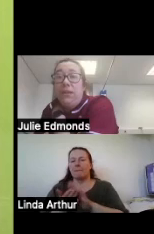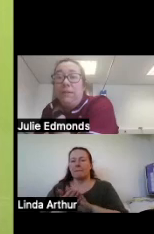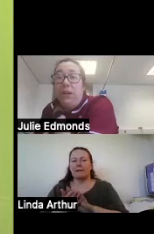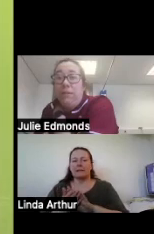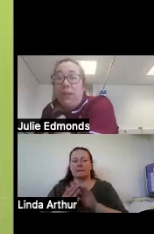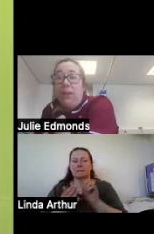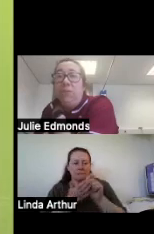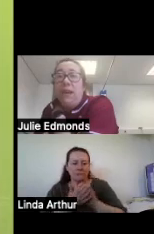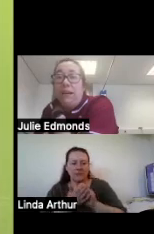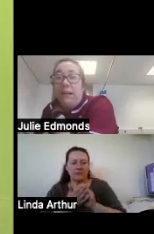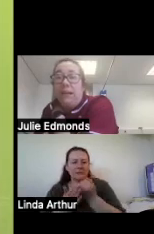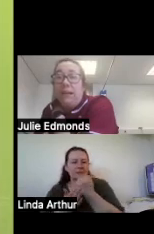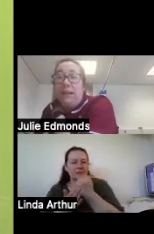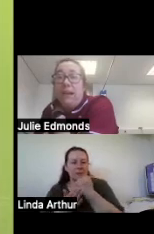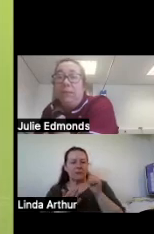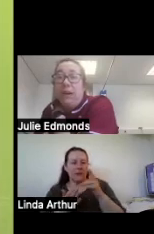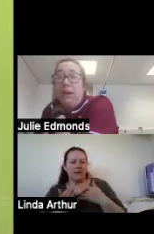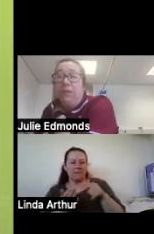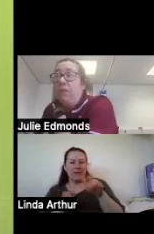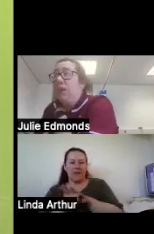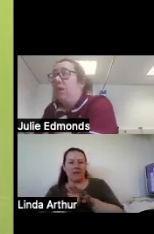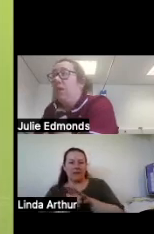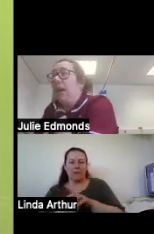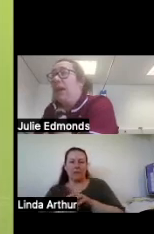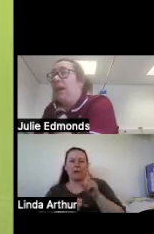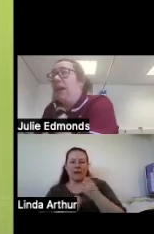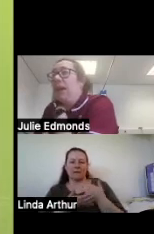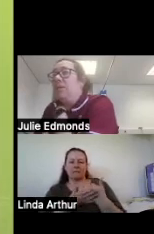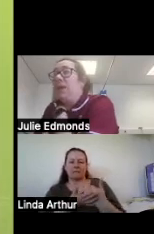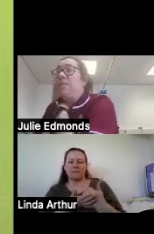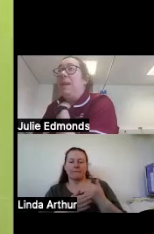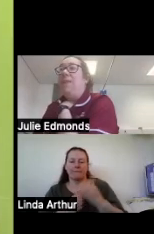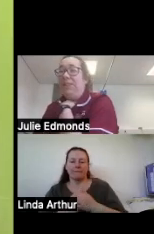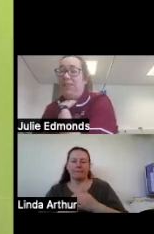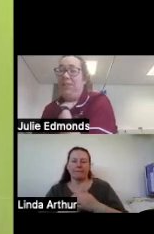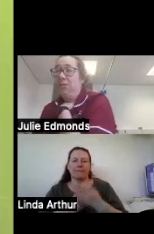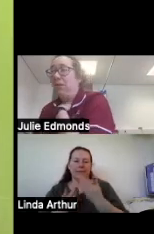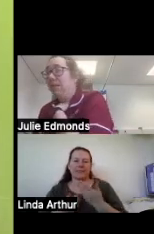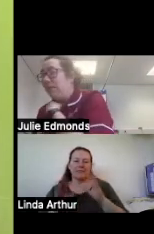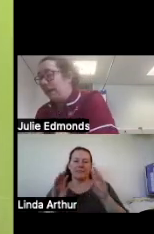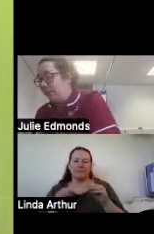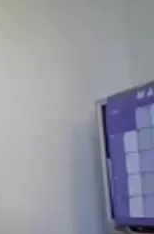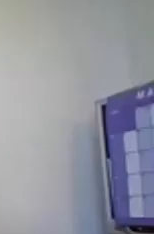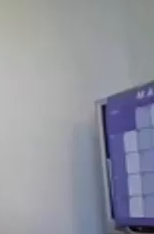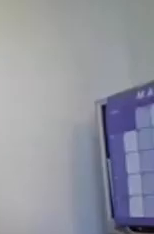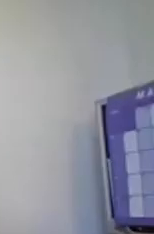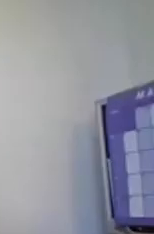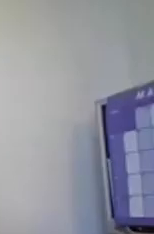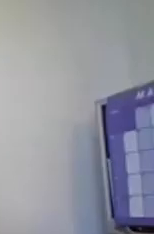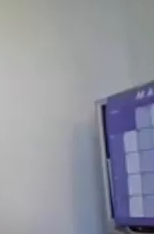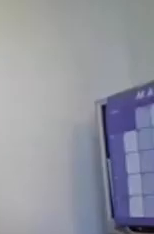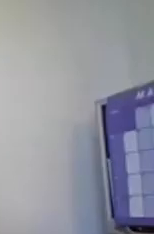numbers. If you live within those areas, we are here for you. Okay. So that's me finished. So sorry if I ran over a wee bit